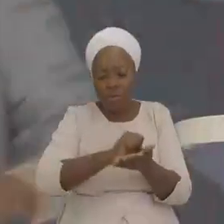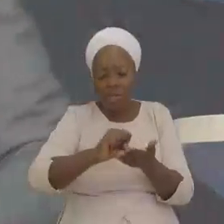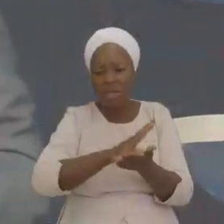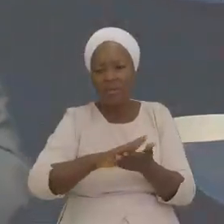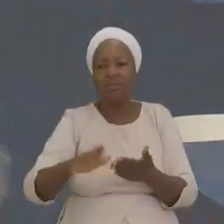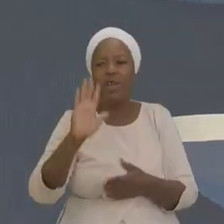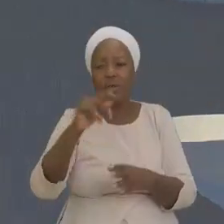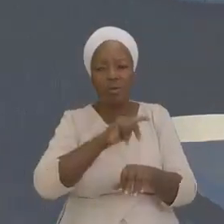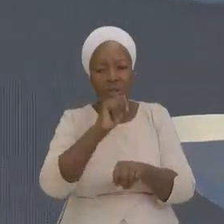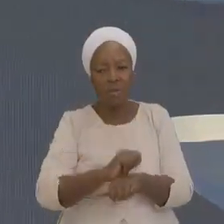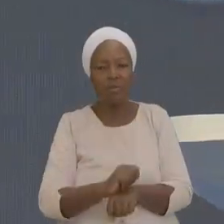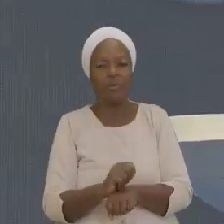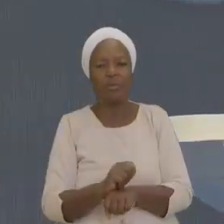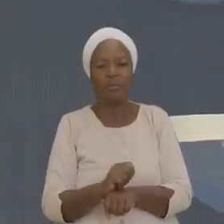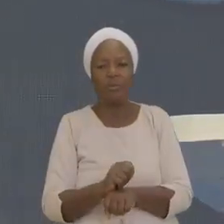your temple.